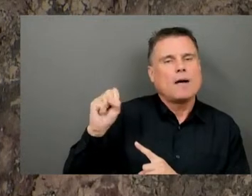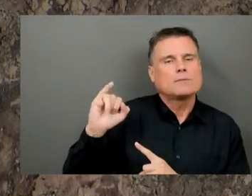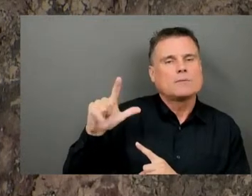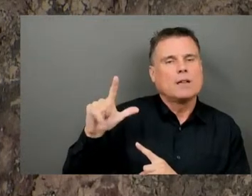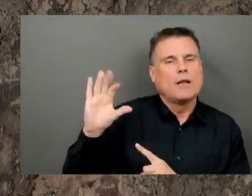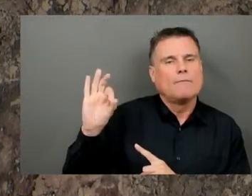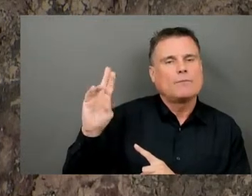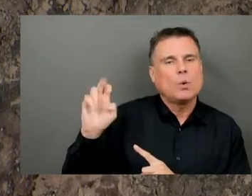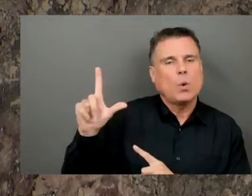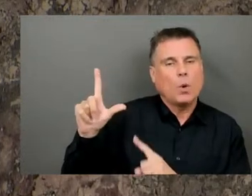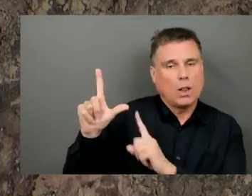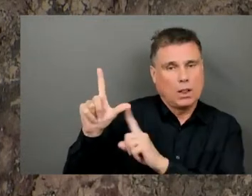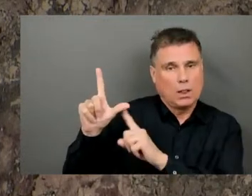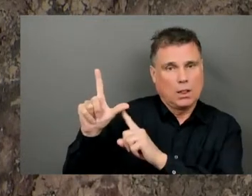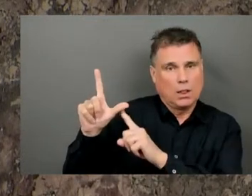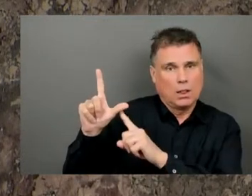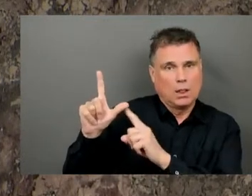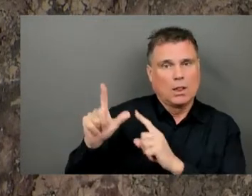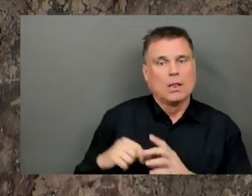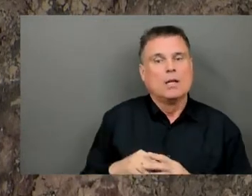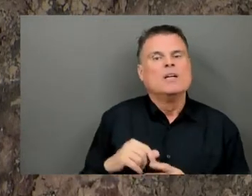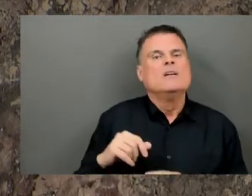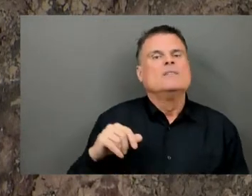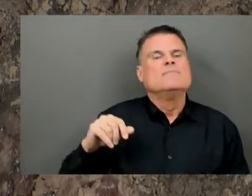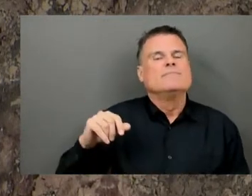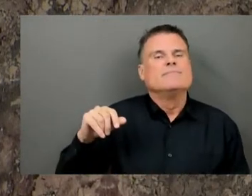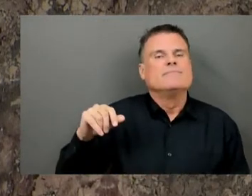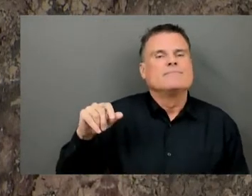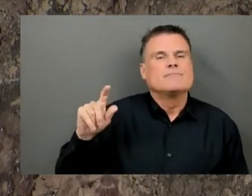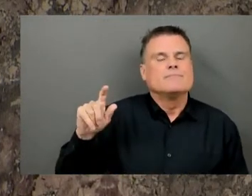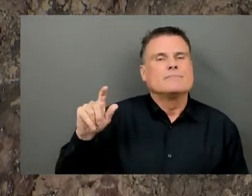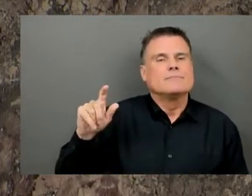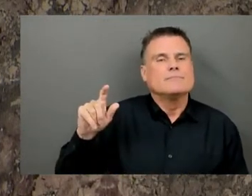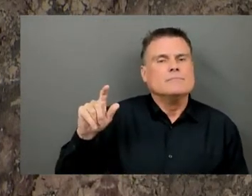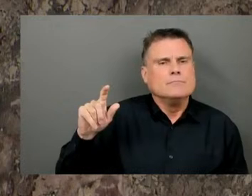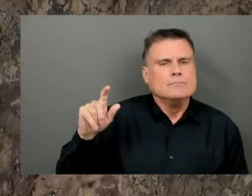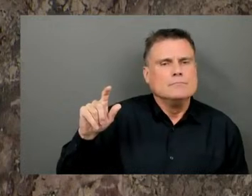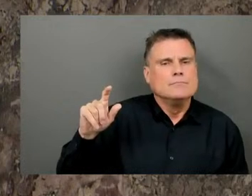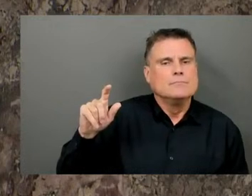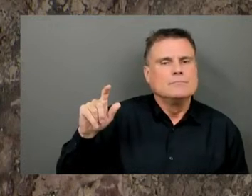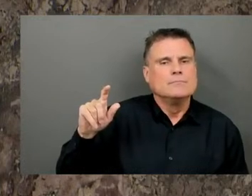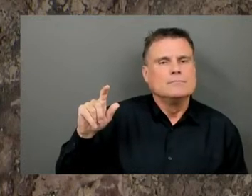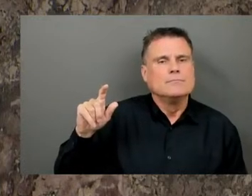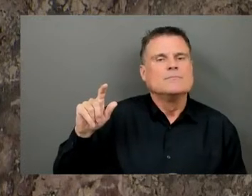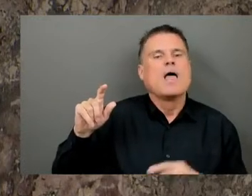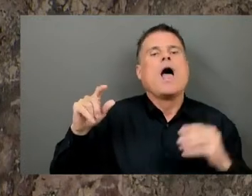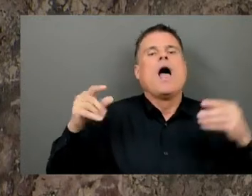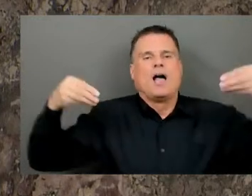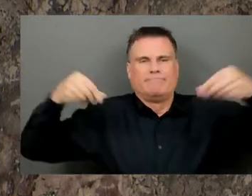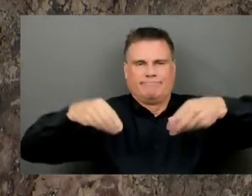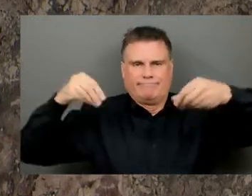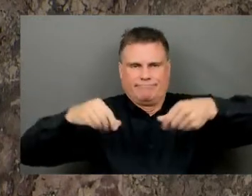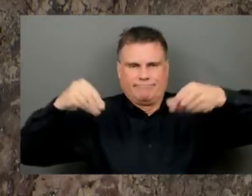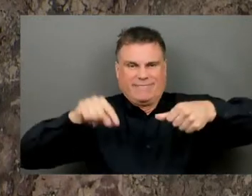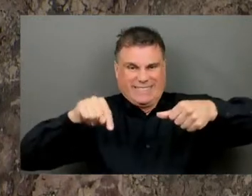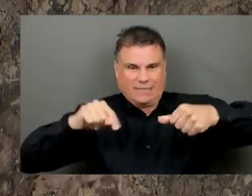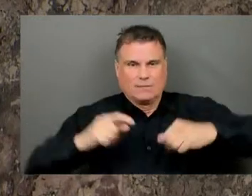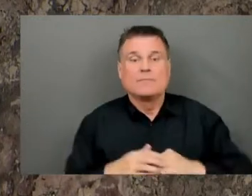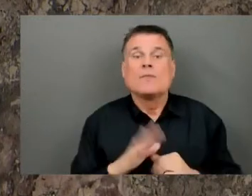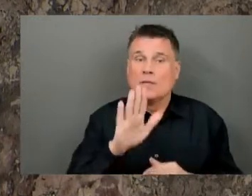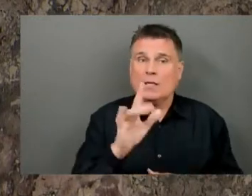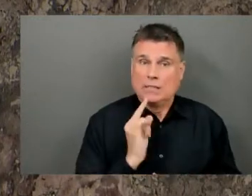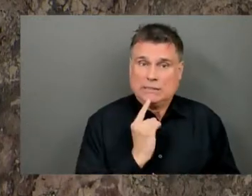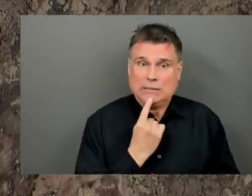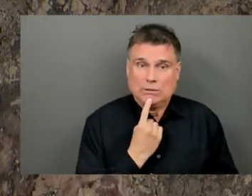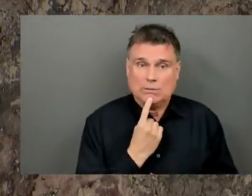broken system, and this government has taken extensive work to fixing a very outdated oil and gas royalty system, and in fact eliminating